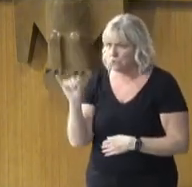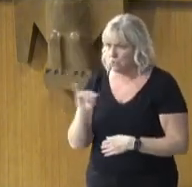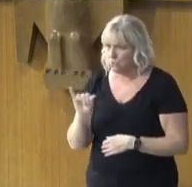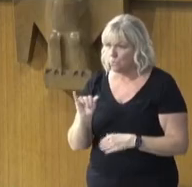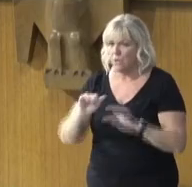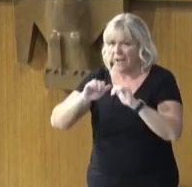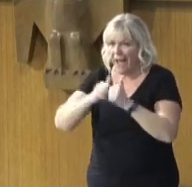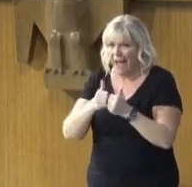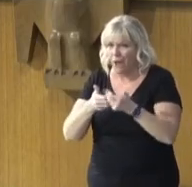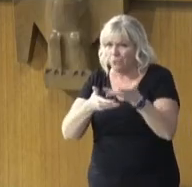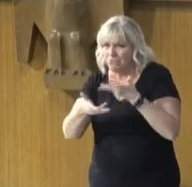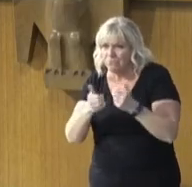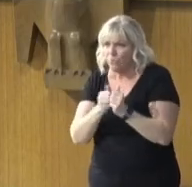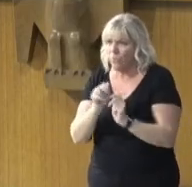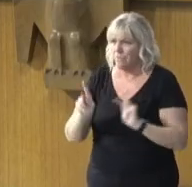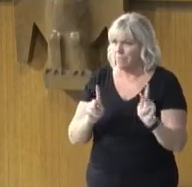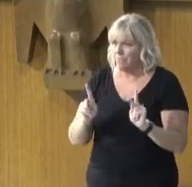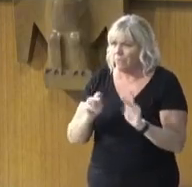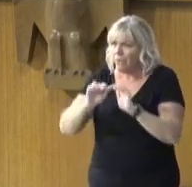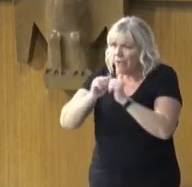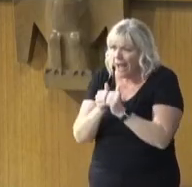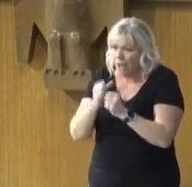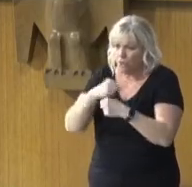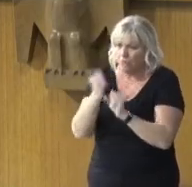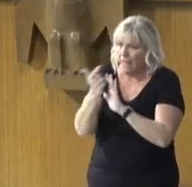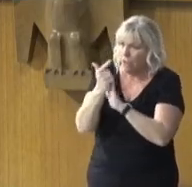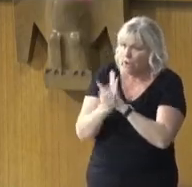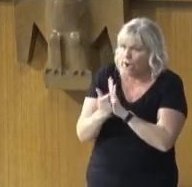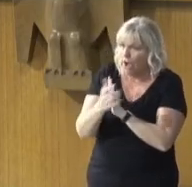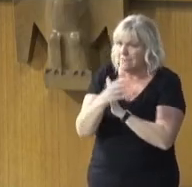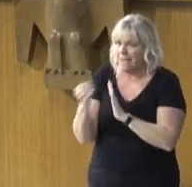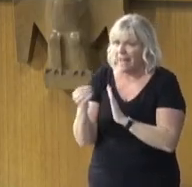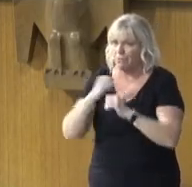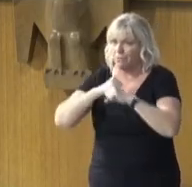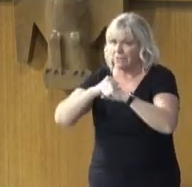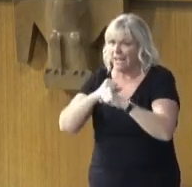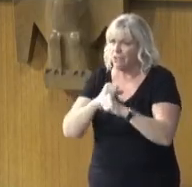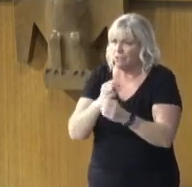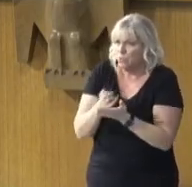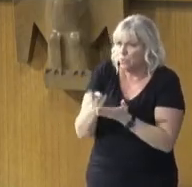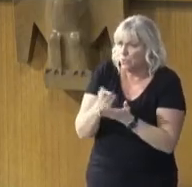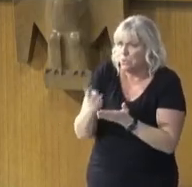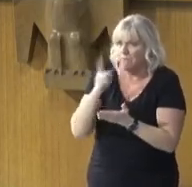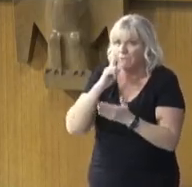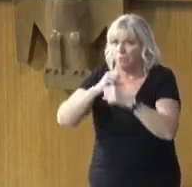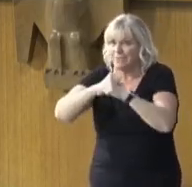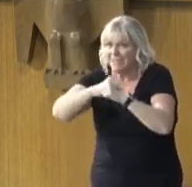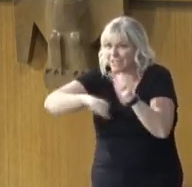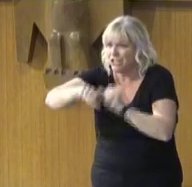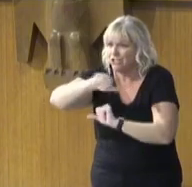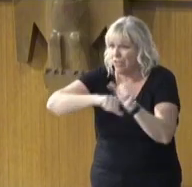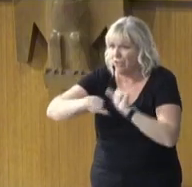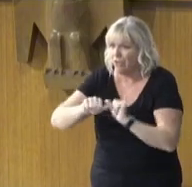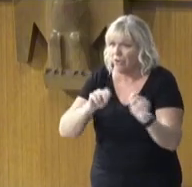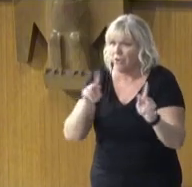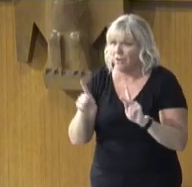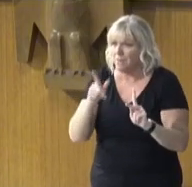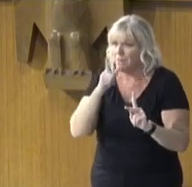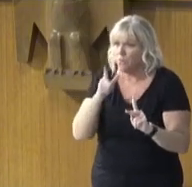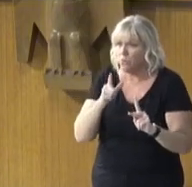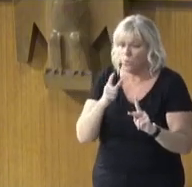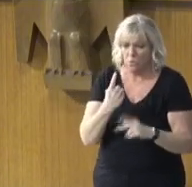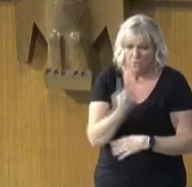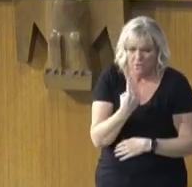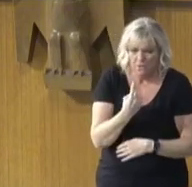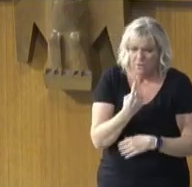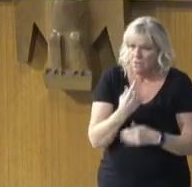another. How to make laws and uphold truths that protect one another. That protect the vulnerable among us and keep